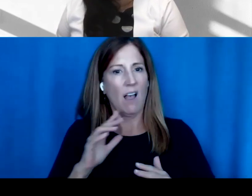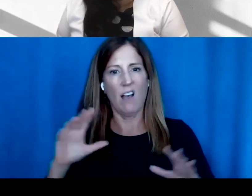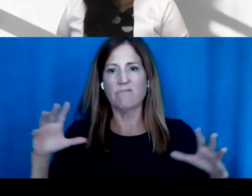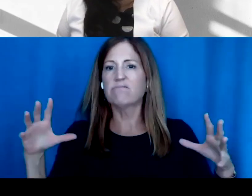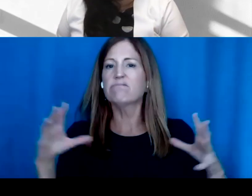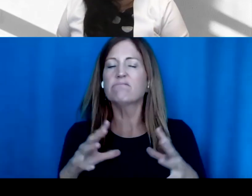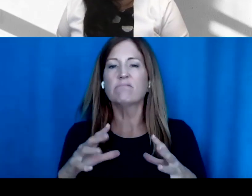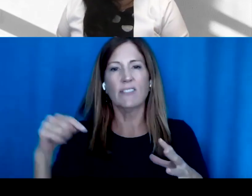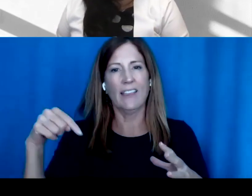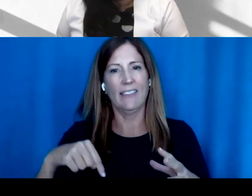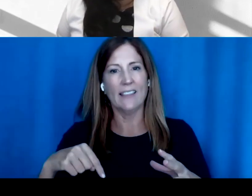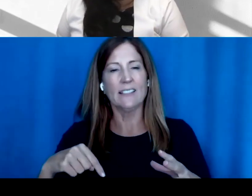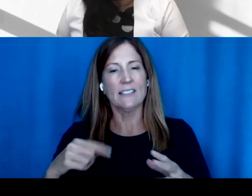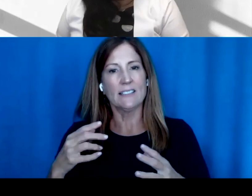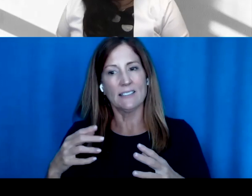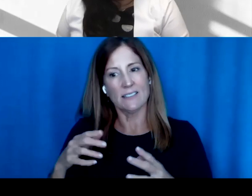different reasons.